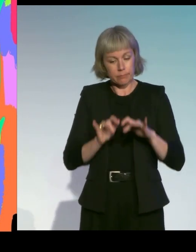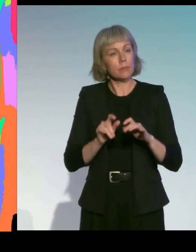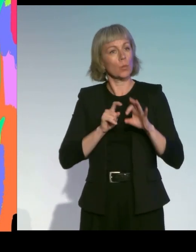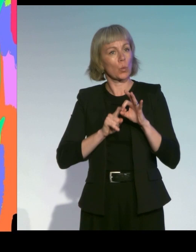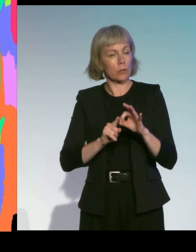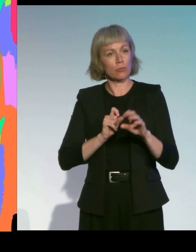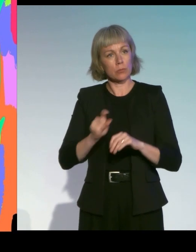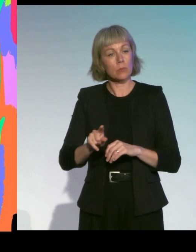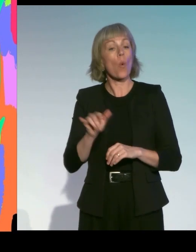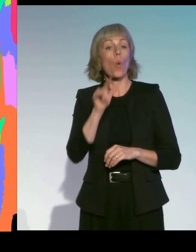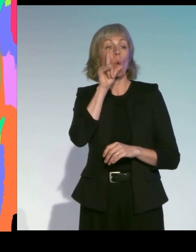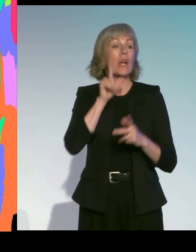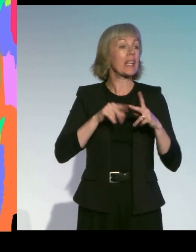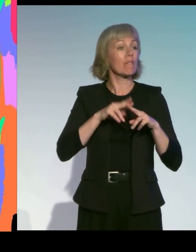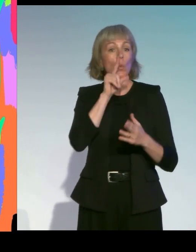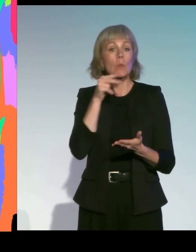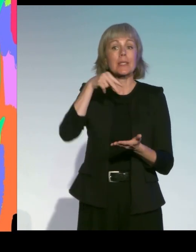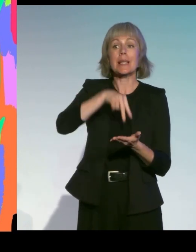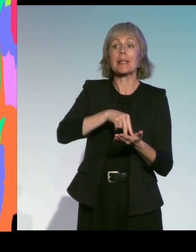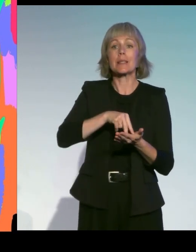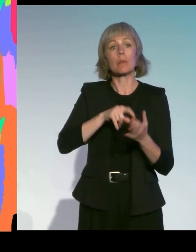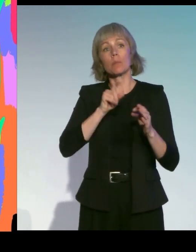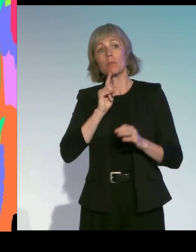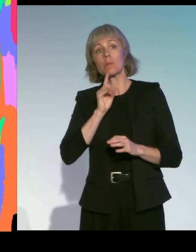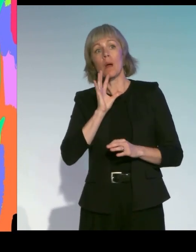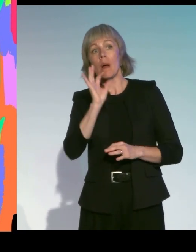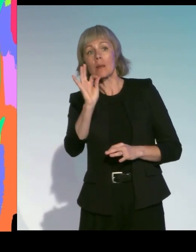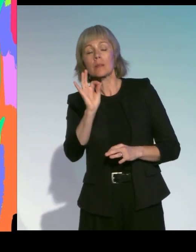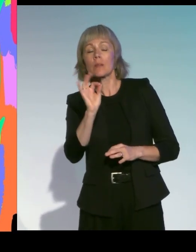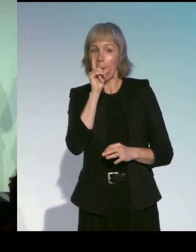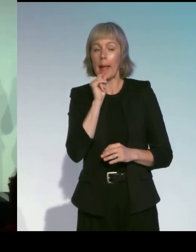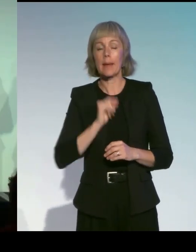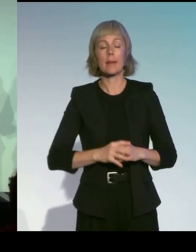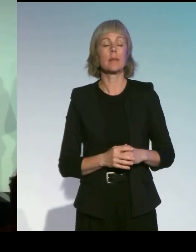if you stand up, we might be able to hear from you there as well, but the preference is the app.